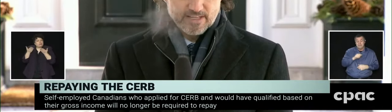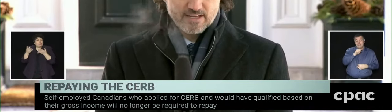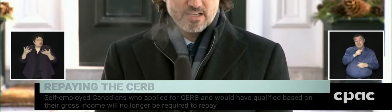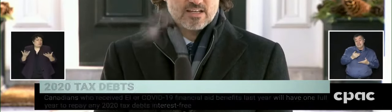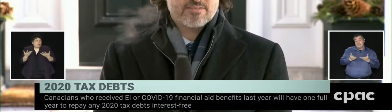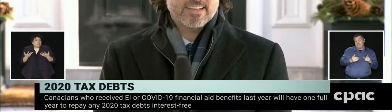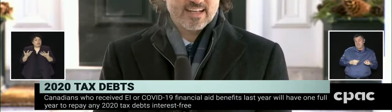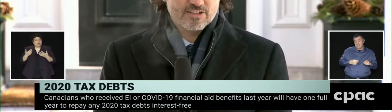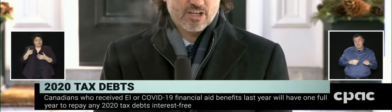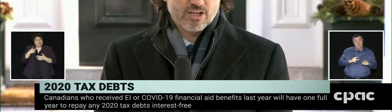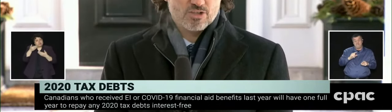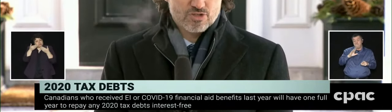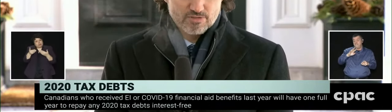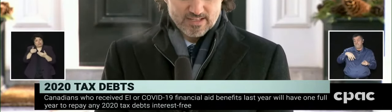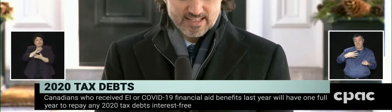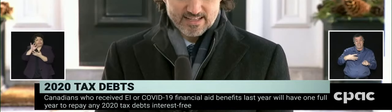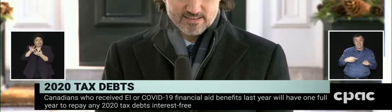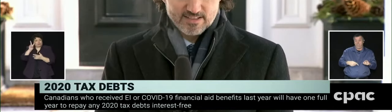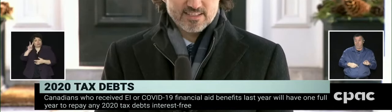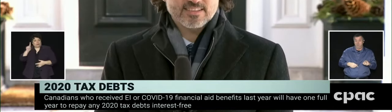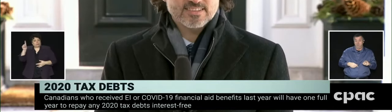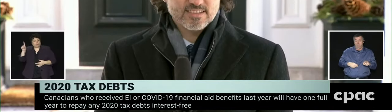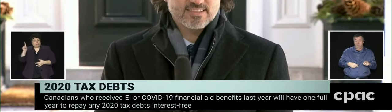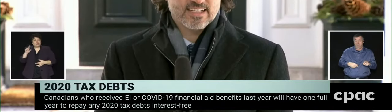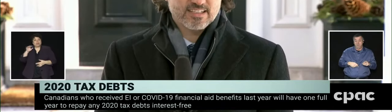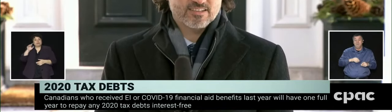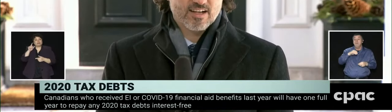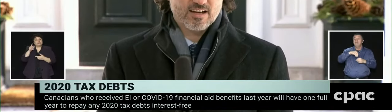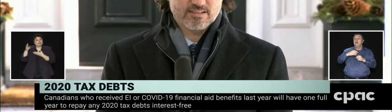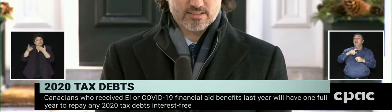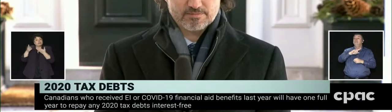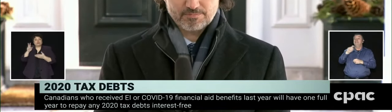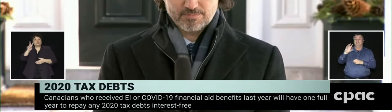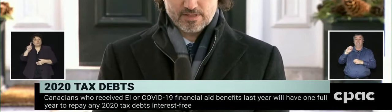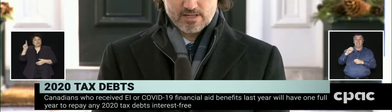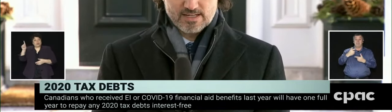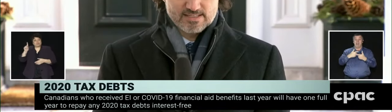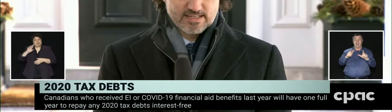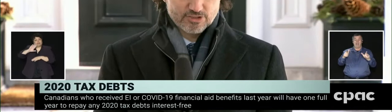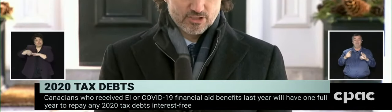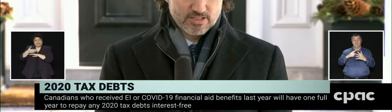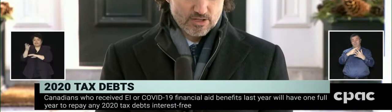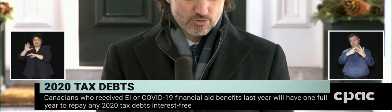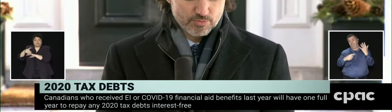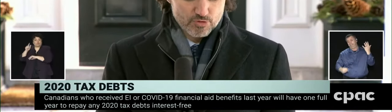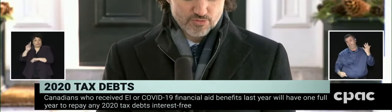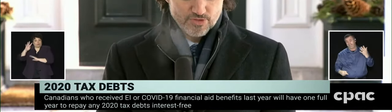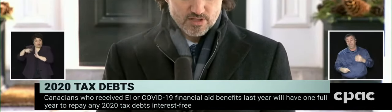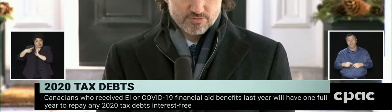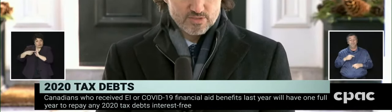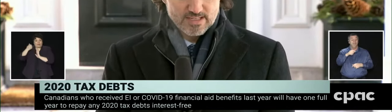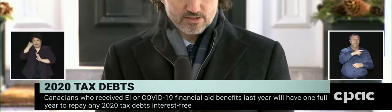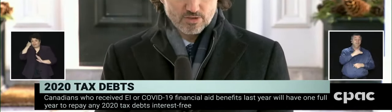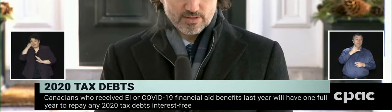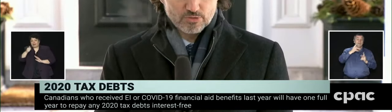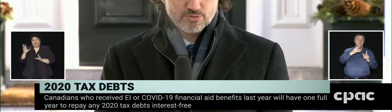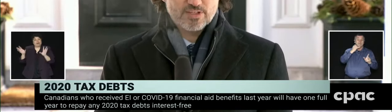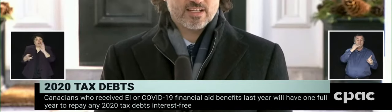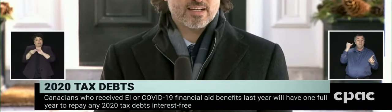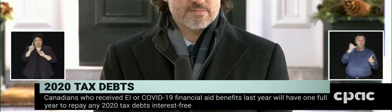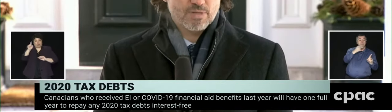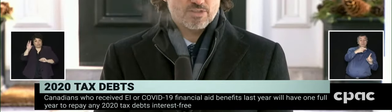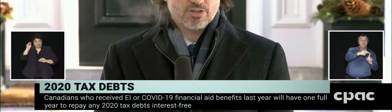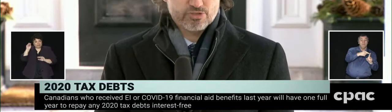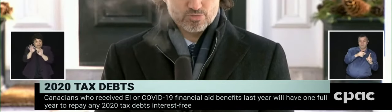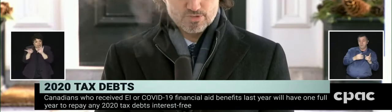est offert 24 heures sur 24 dans 150 langues. Les agents à l'autre bout du fil vous aideront à